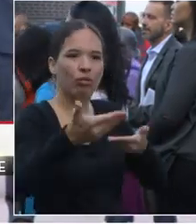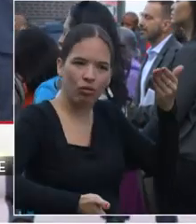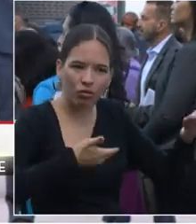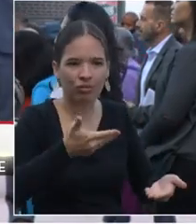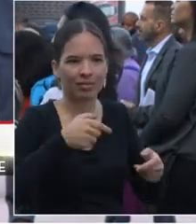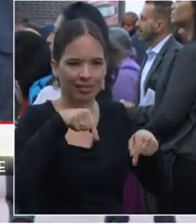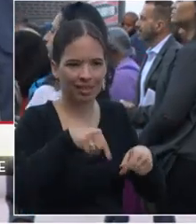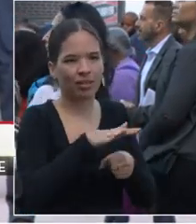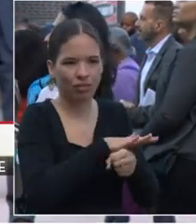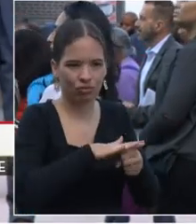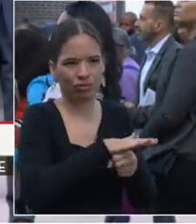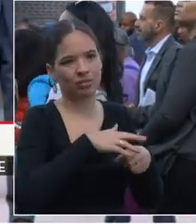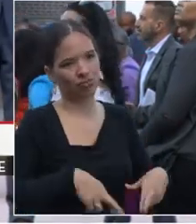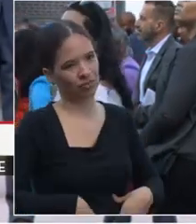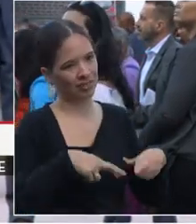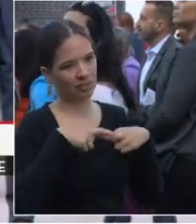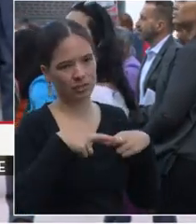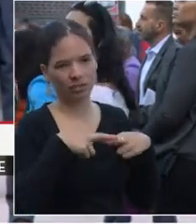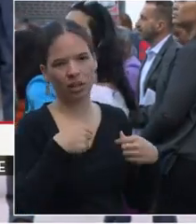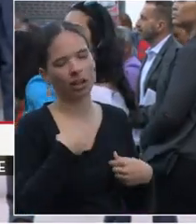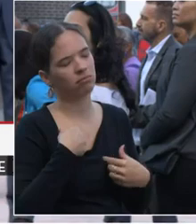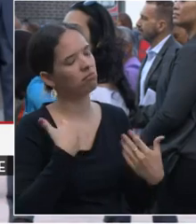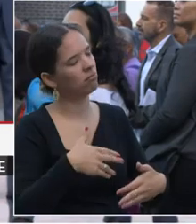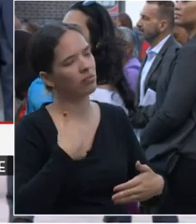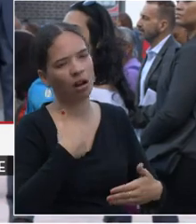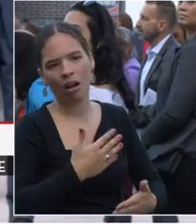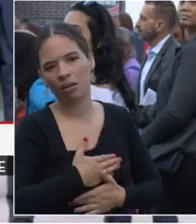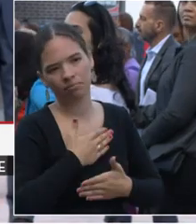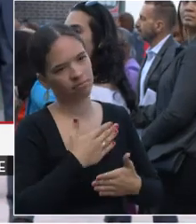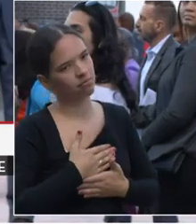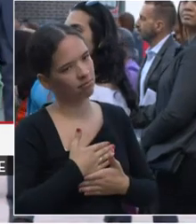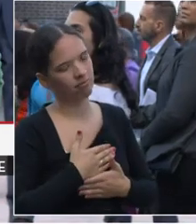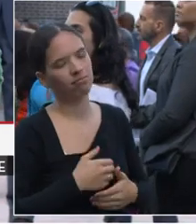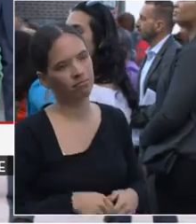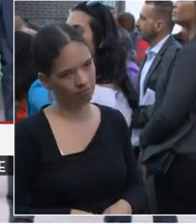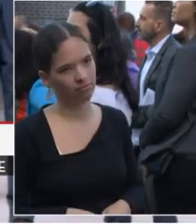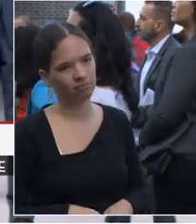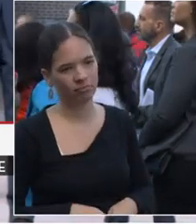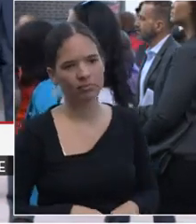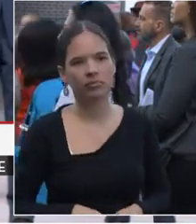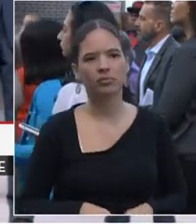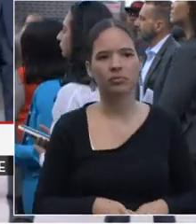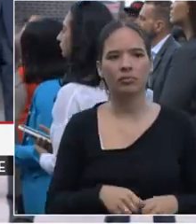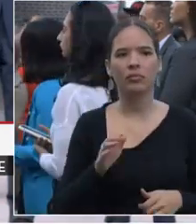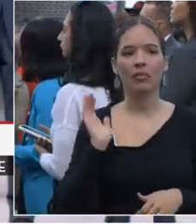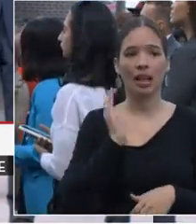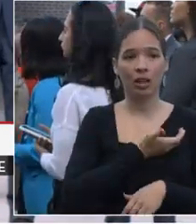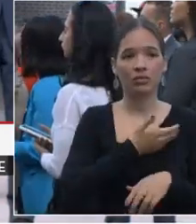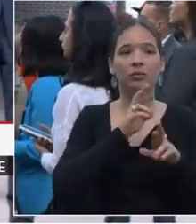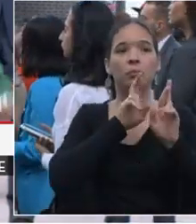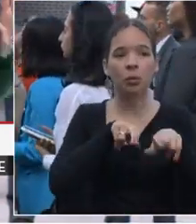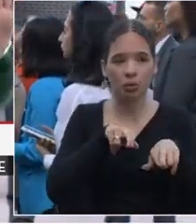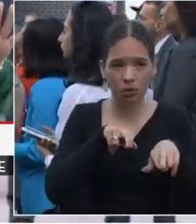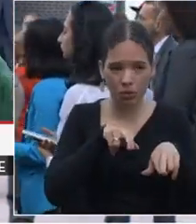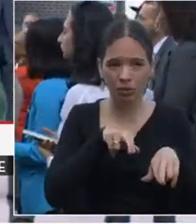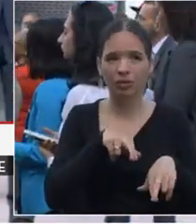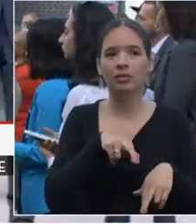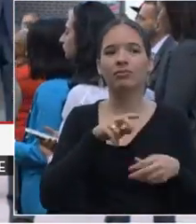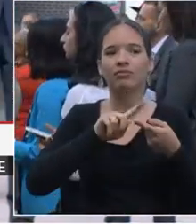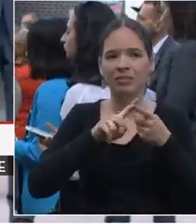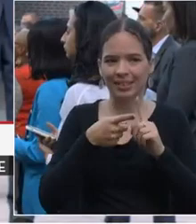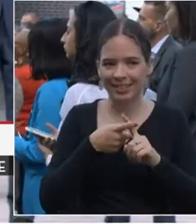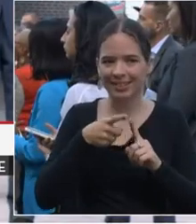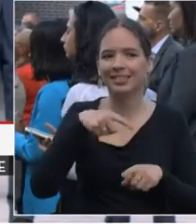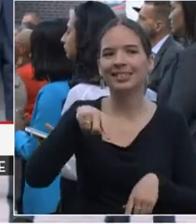I'm very pleased. I'm very pleased to see that. But for our reporter friends, whose job it is to